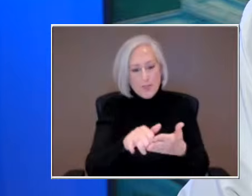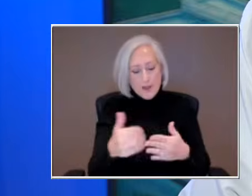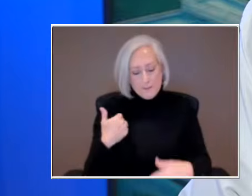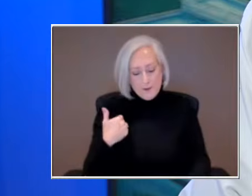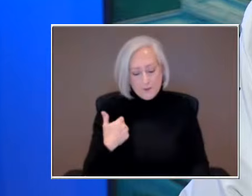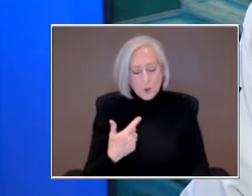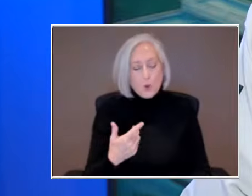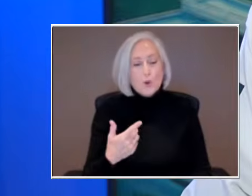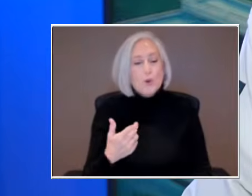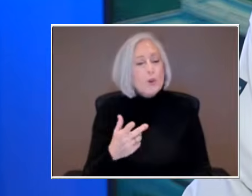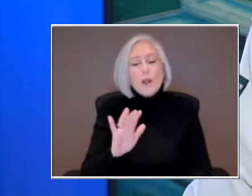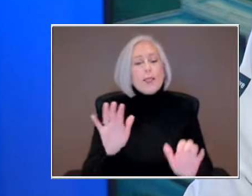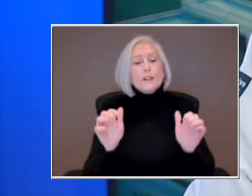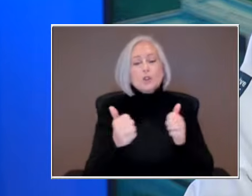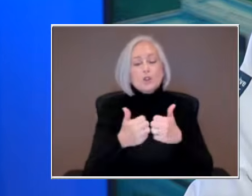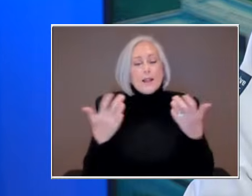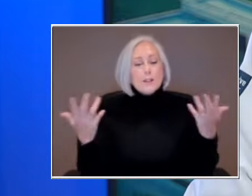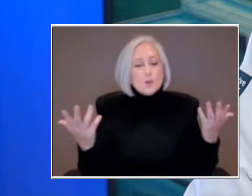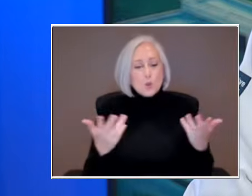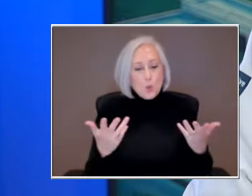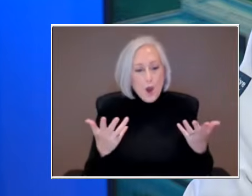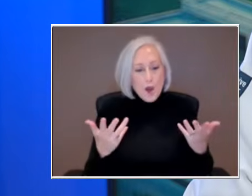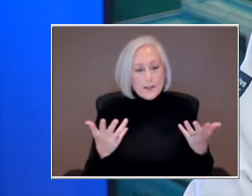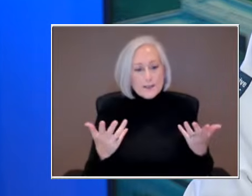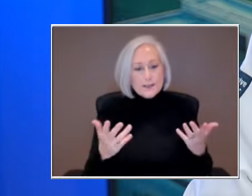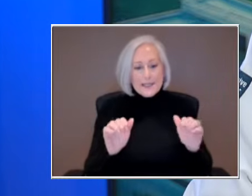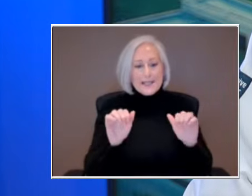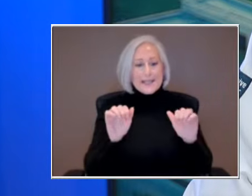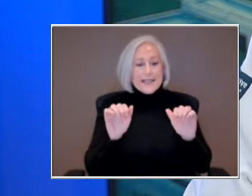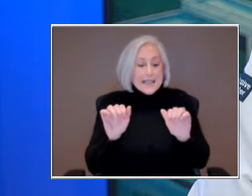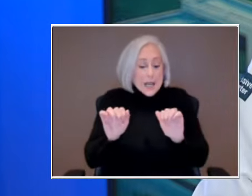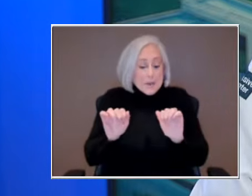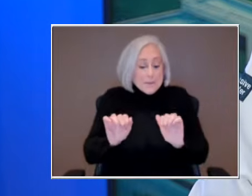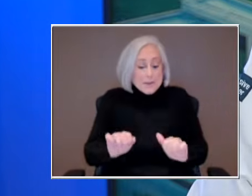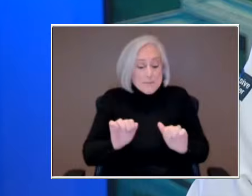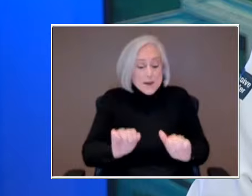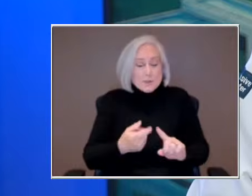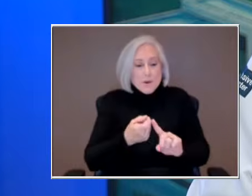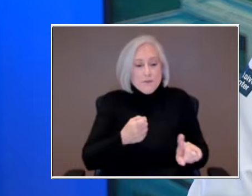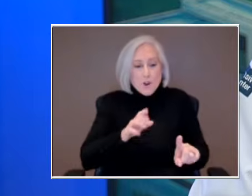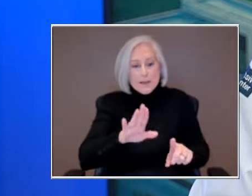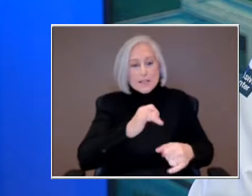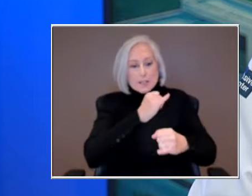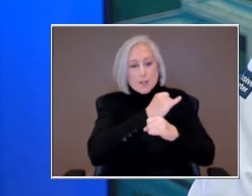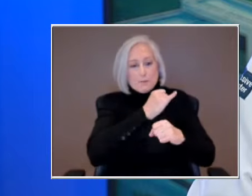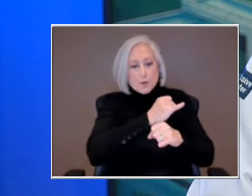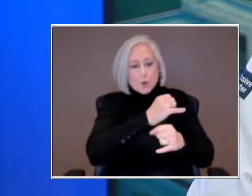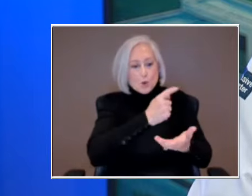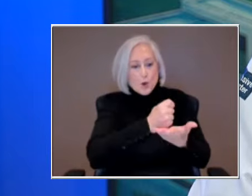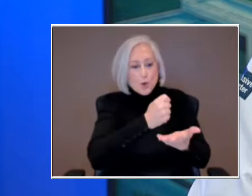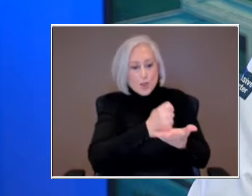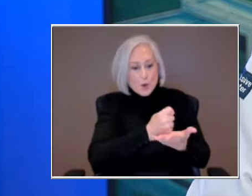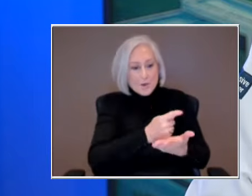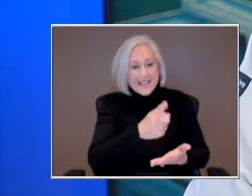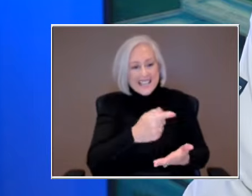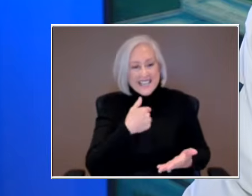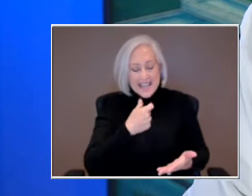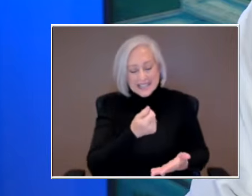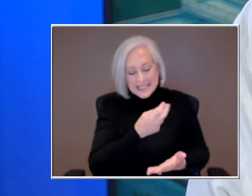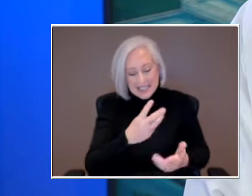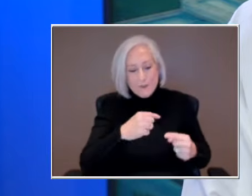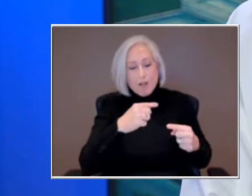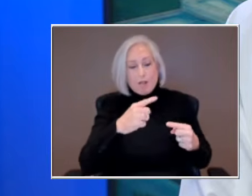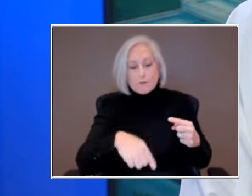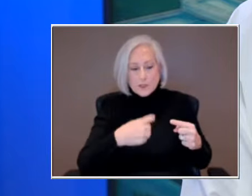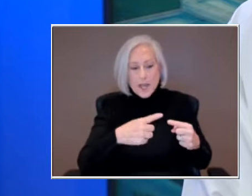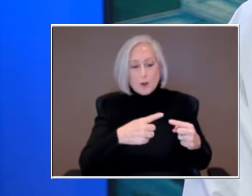with that was it could have been due to the immunotherapy that he'd had, because at that point he'd had a couple of cycles of immunotherapy. But we'd